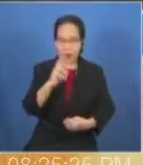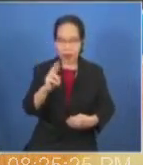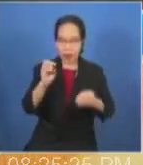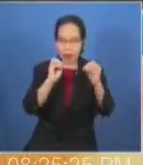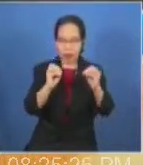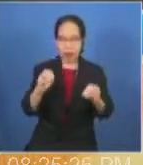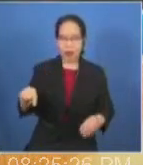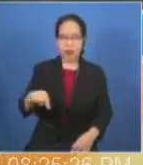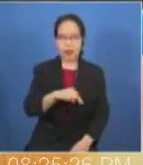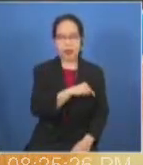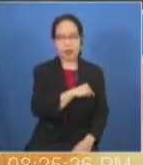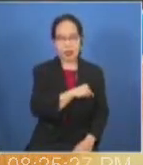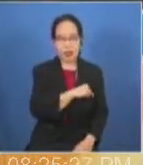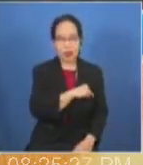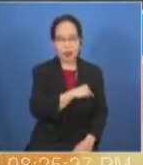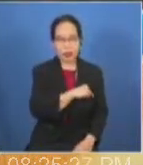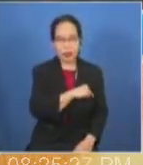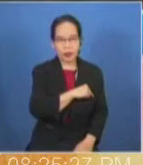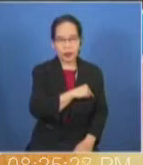their teachings to us.